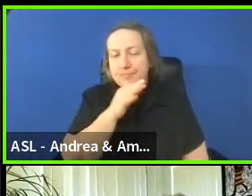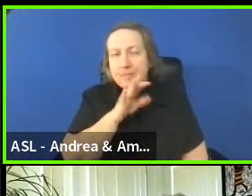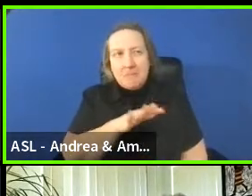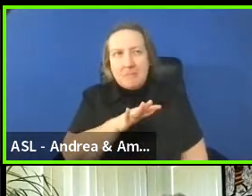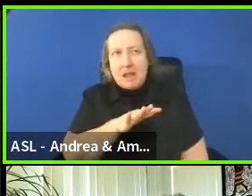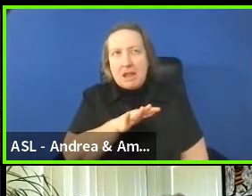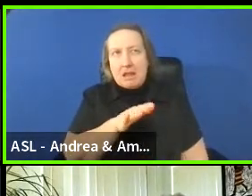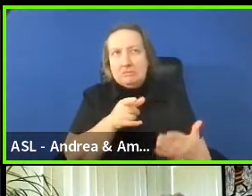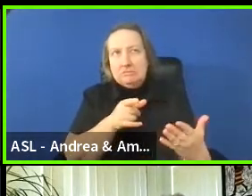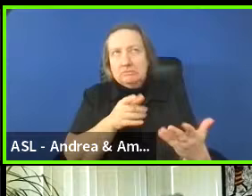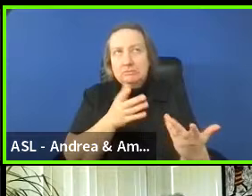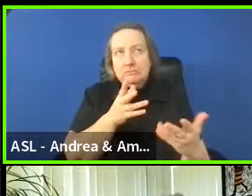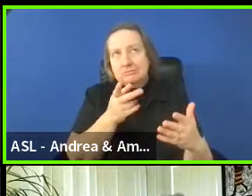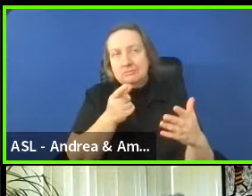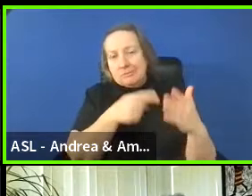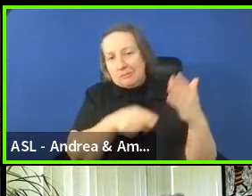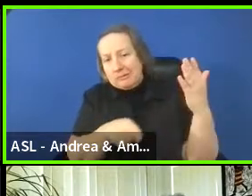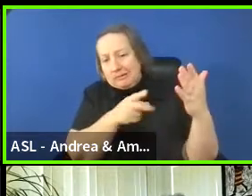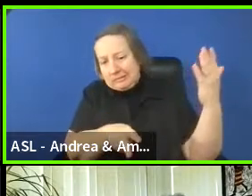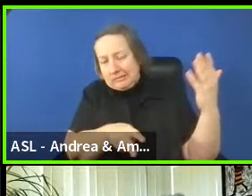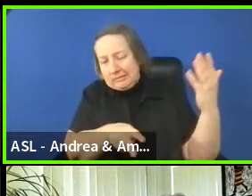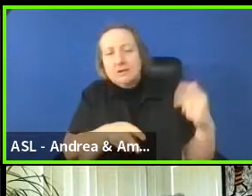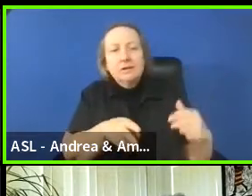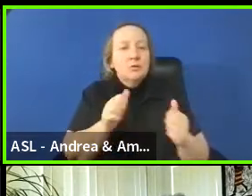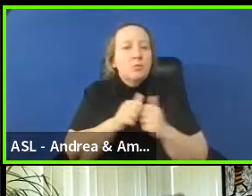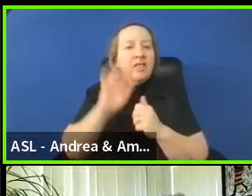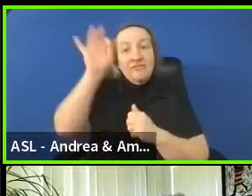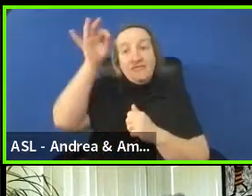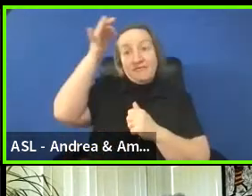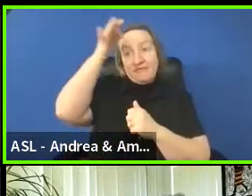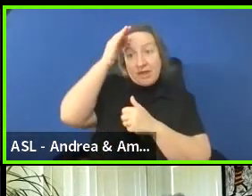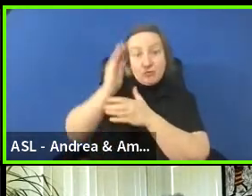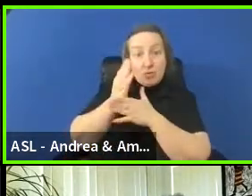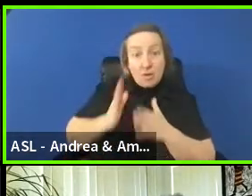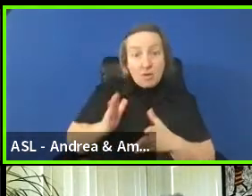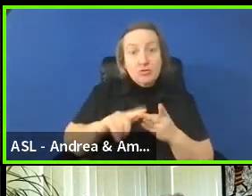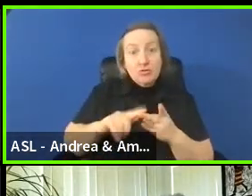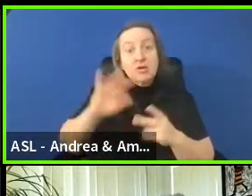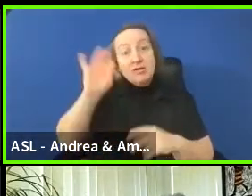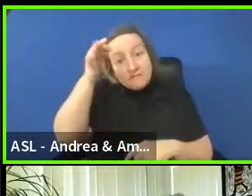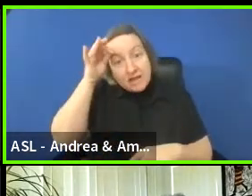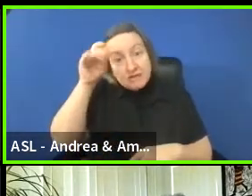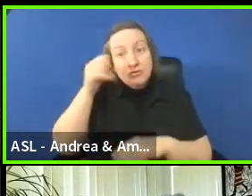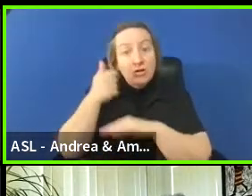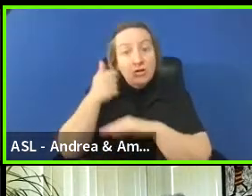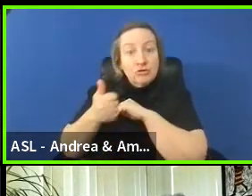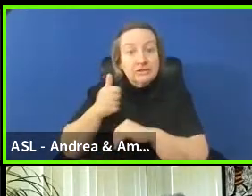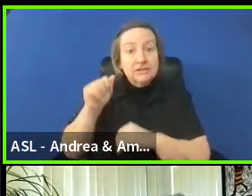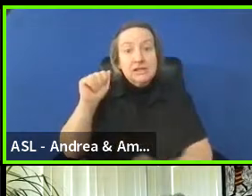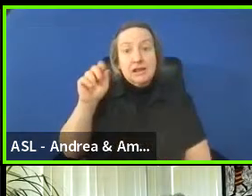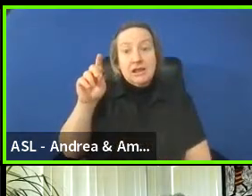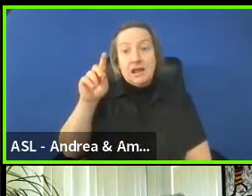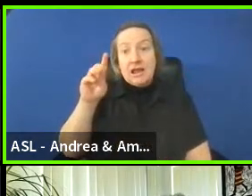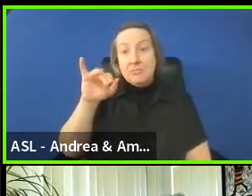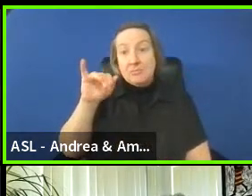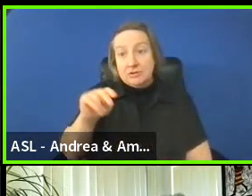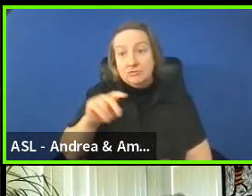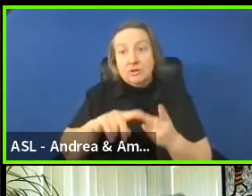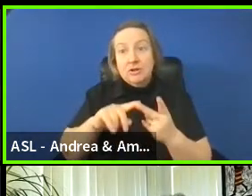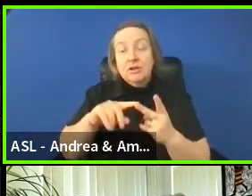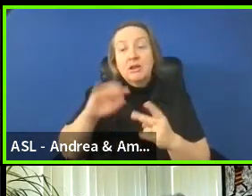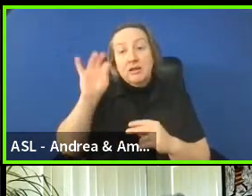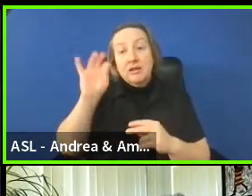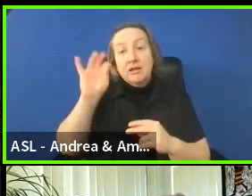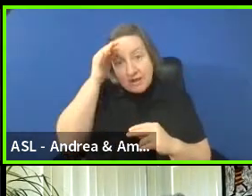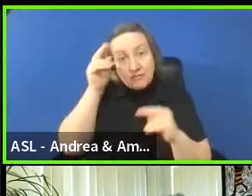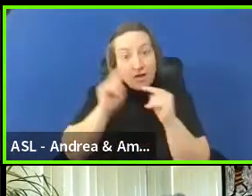and a half with our federal partners, both Federal Transit Administration and Federal Highway